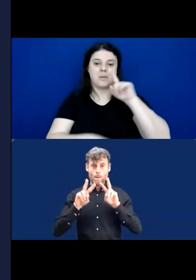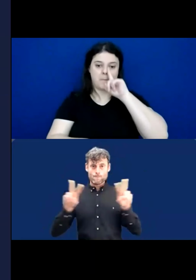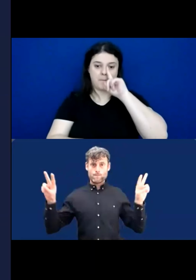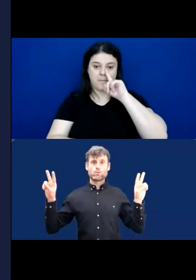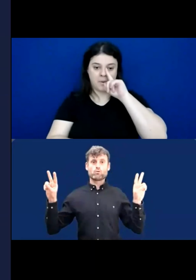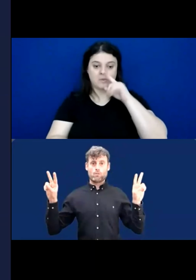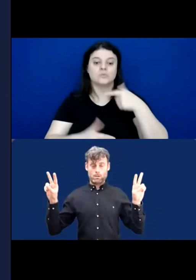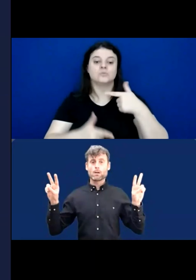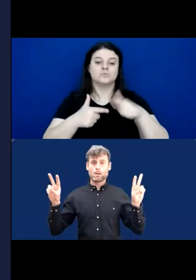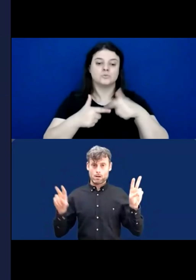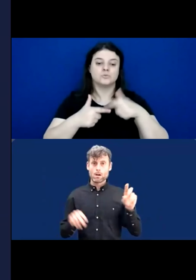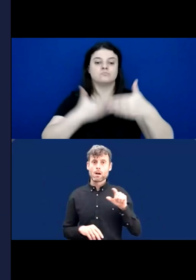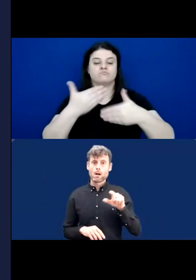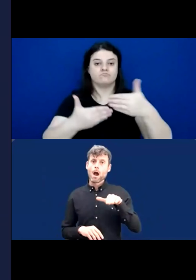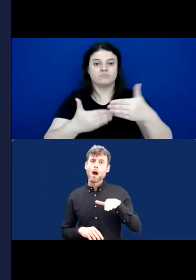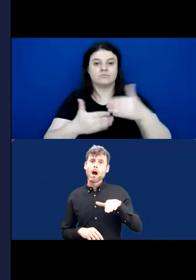outcome.